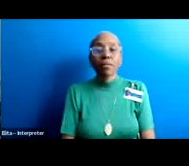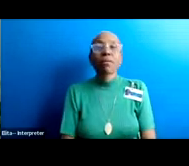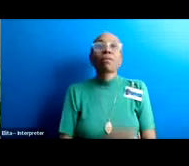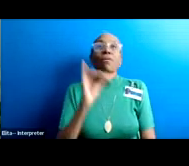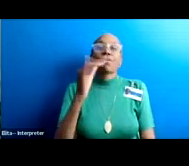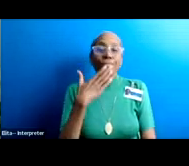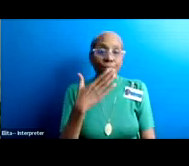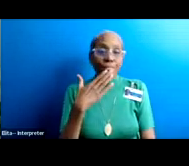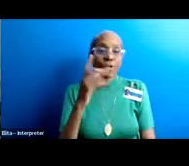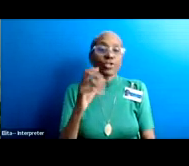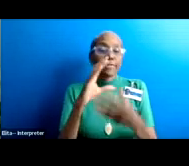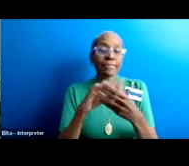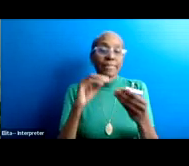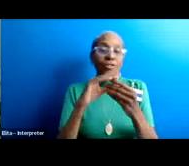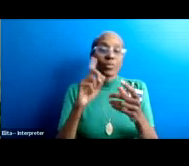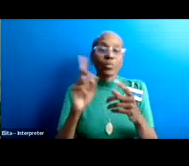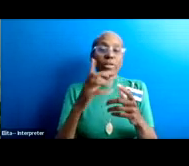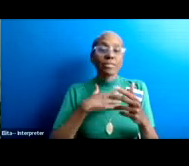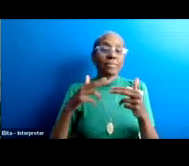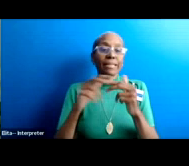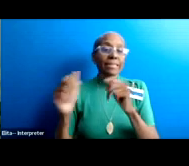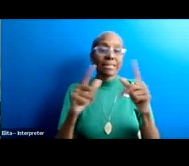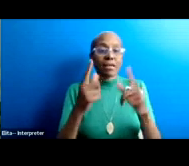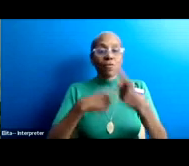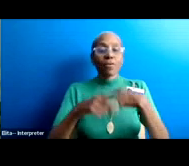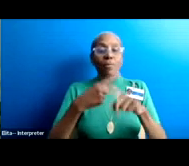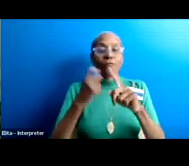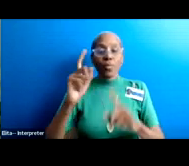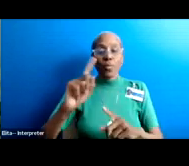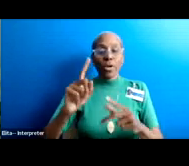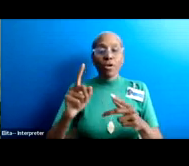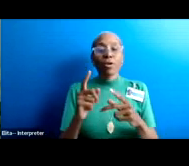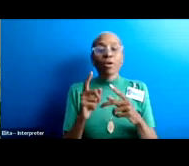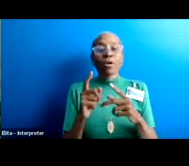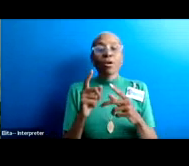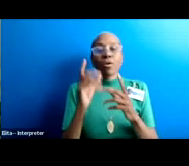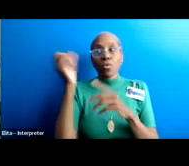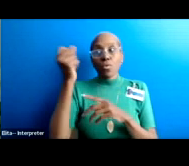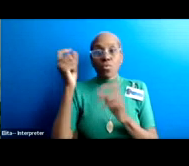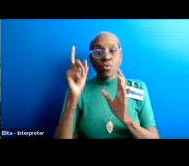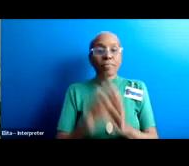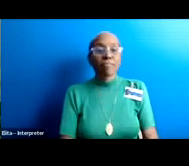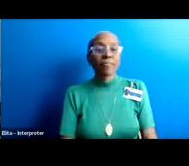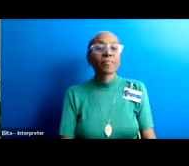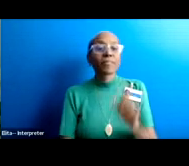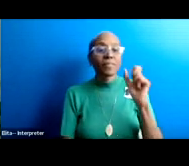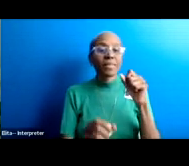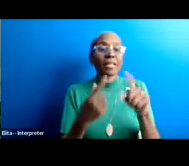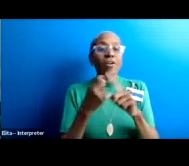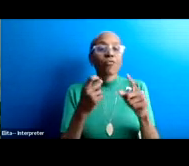you. I should have mentioned where I got my slide deck, and it is from, hold up. Yes, it's